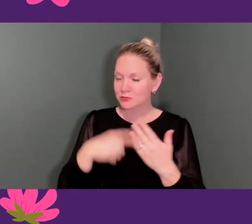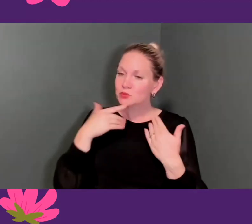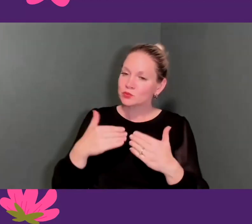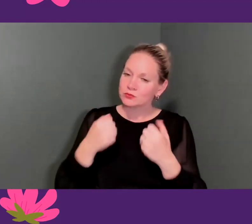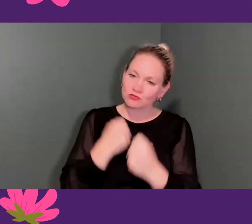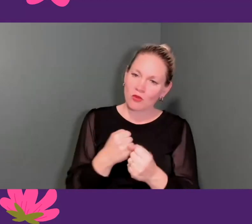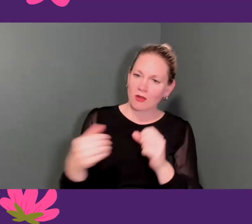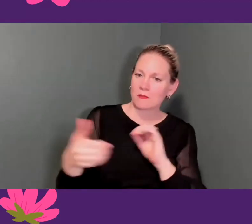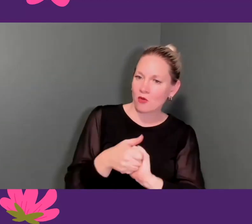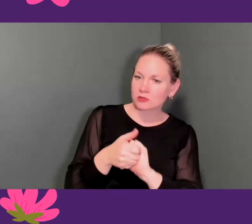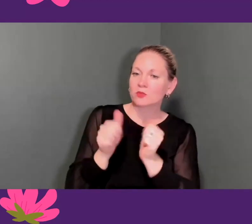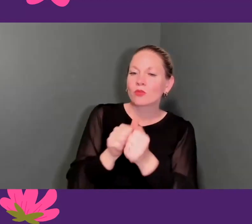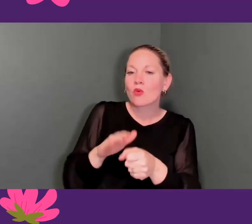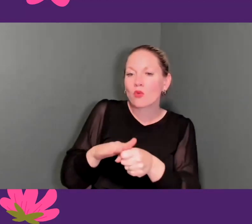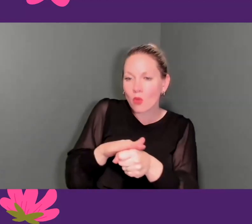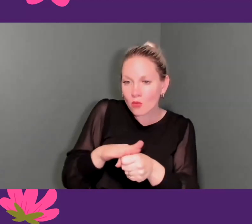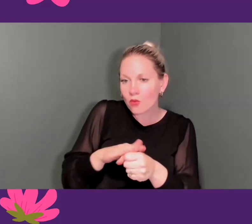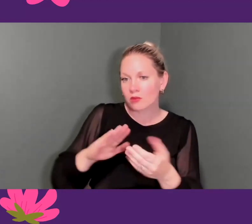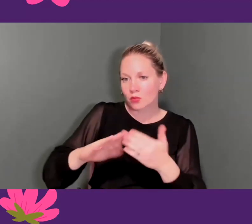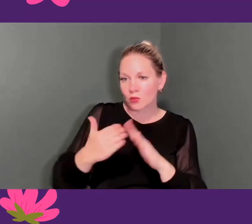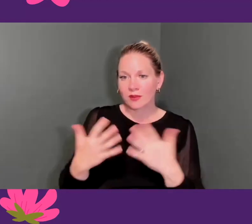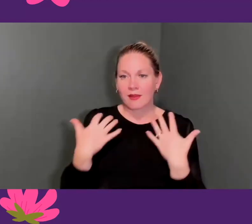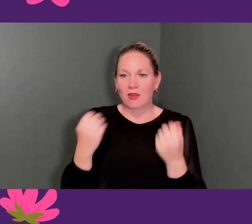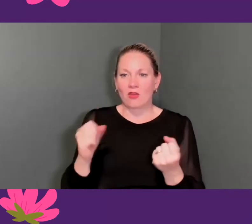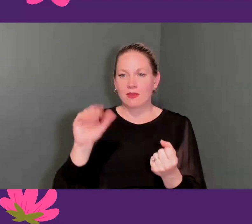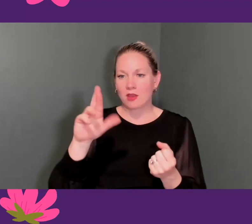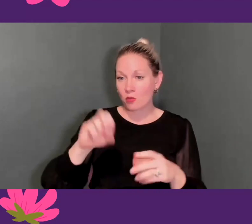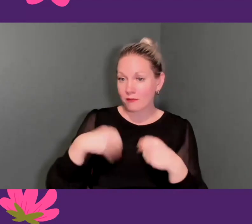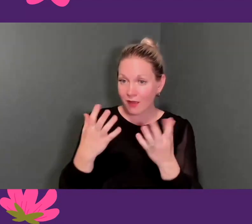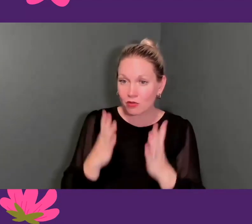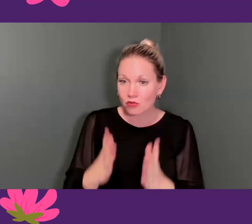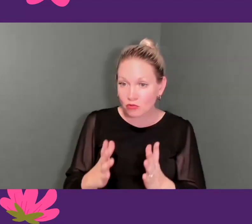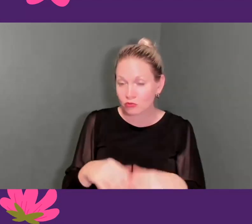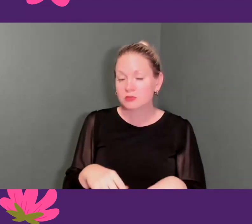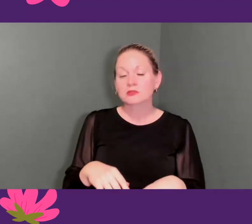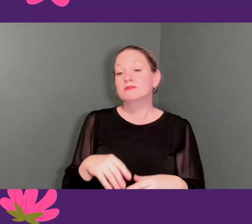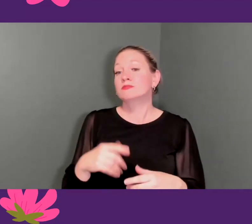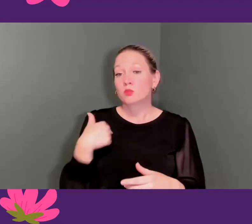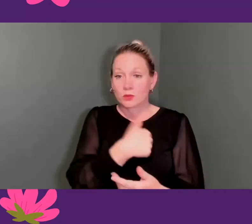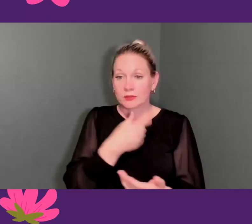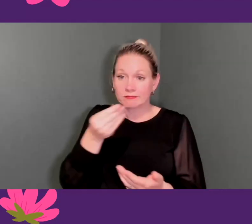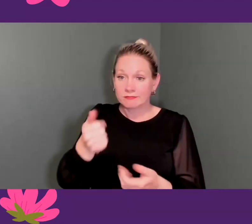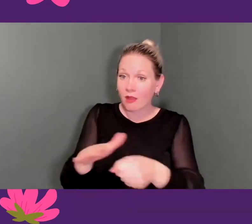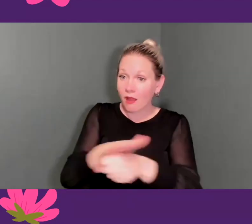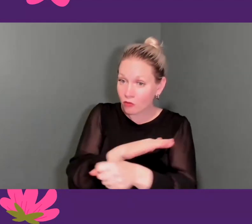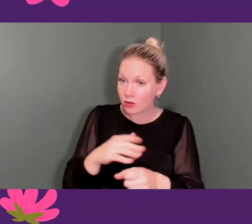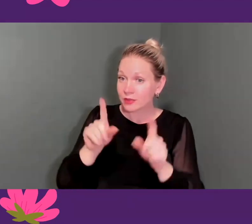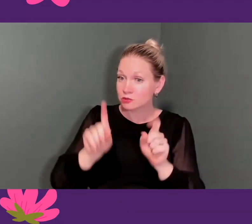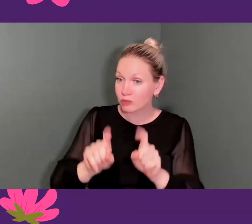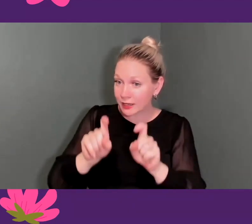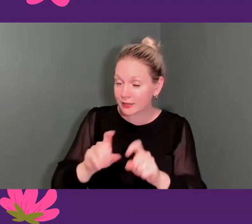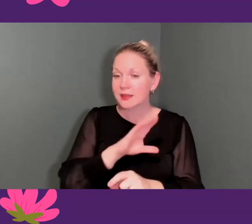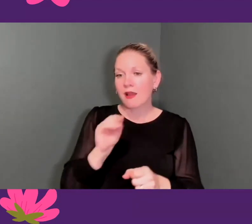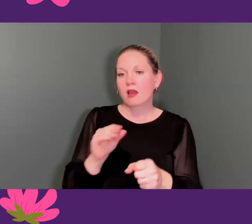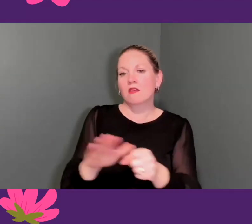with local community healthcare providers to both pay for the breast cancer screenings and